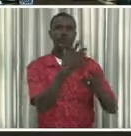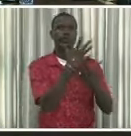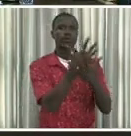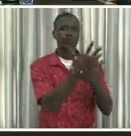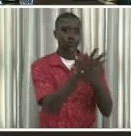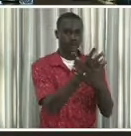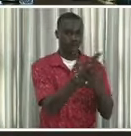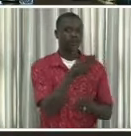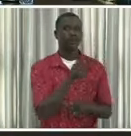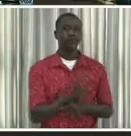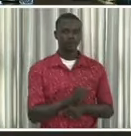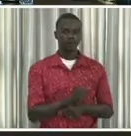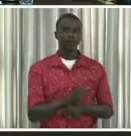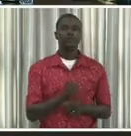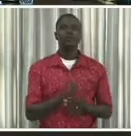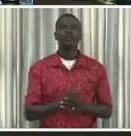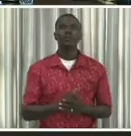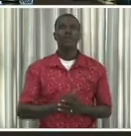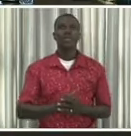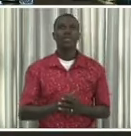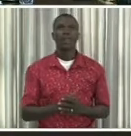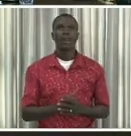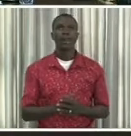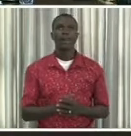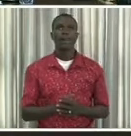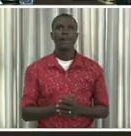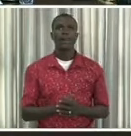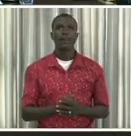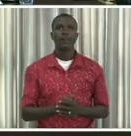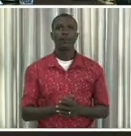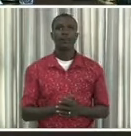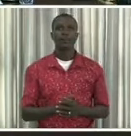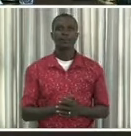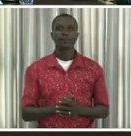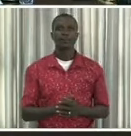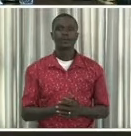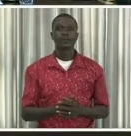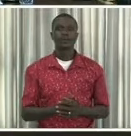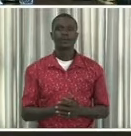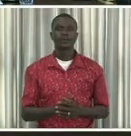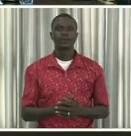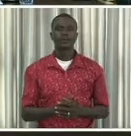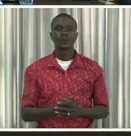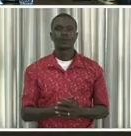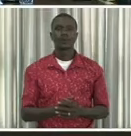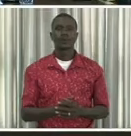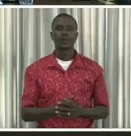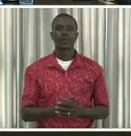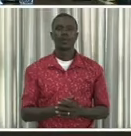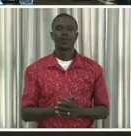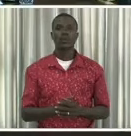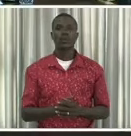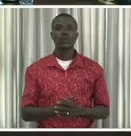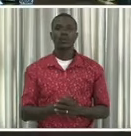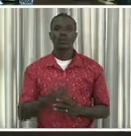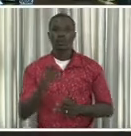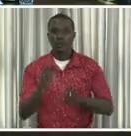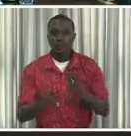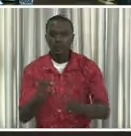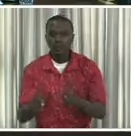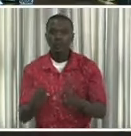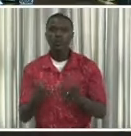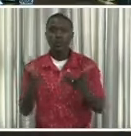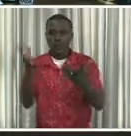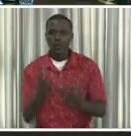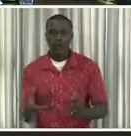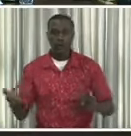And among the assailants them, we can confirm, say, three of them as well been lost their life